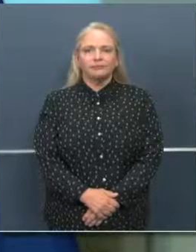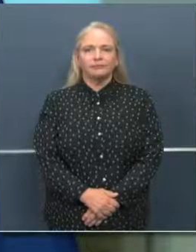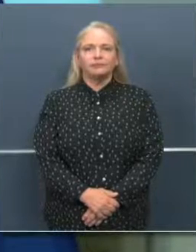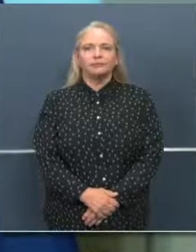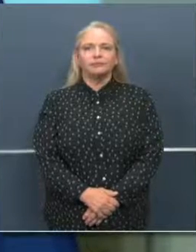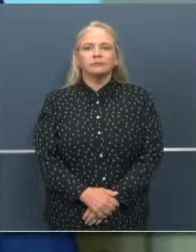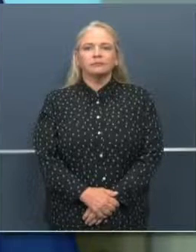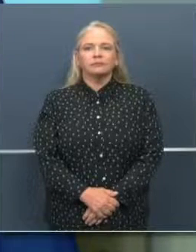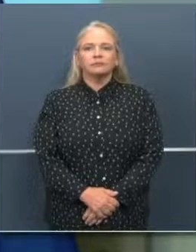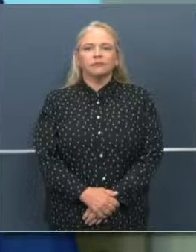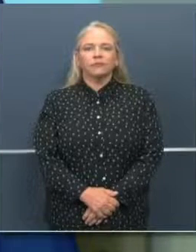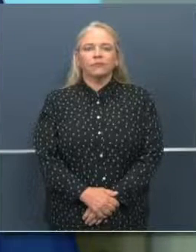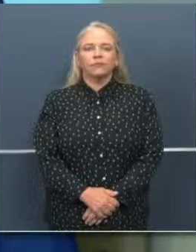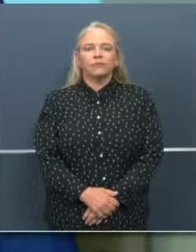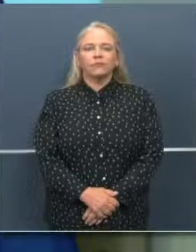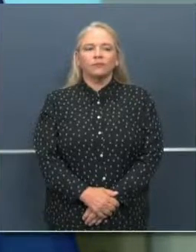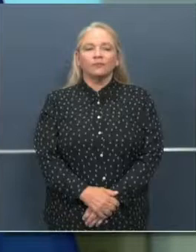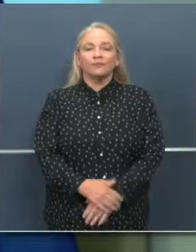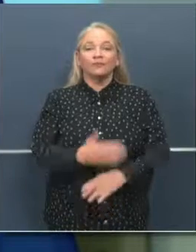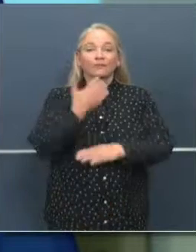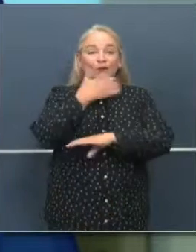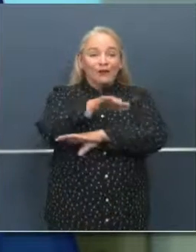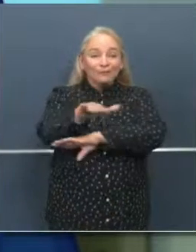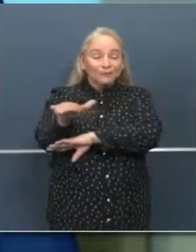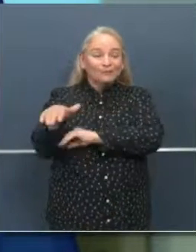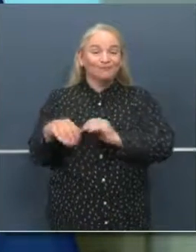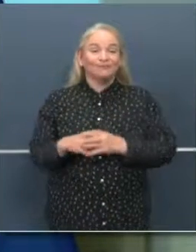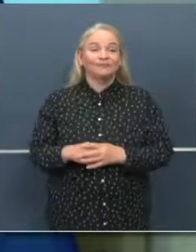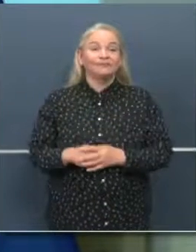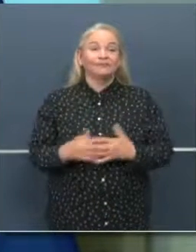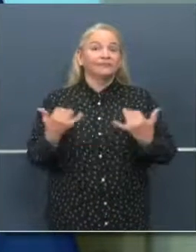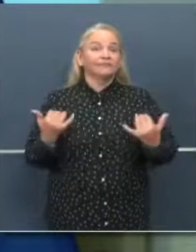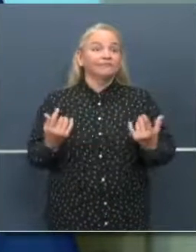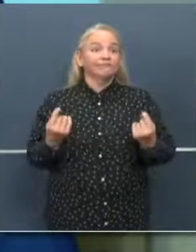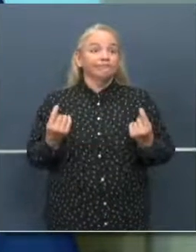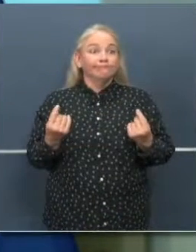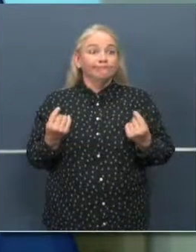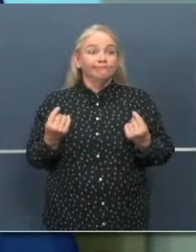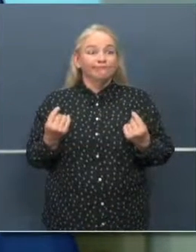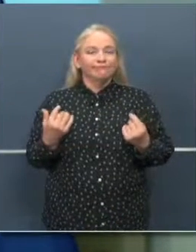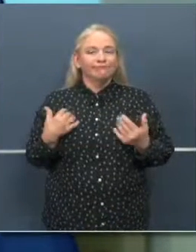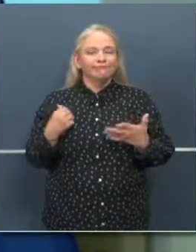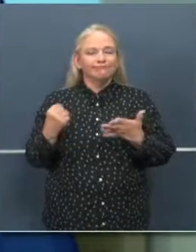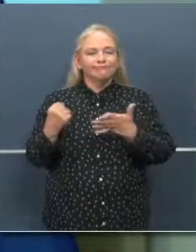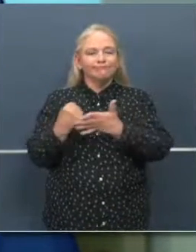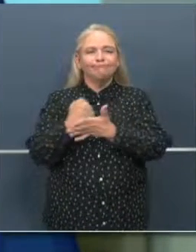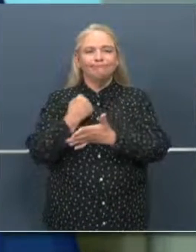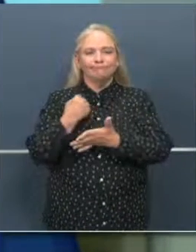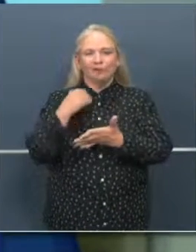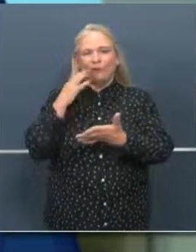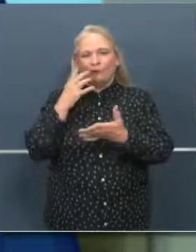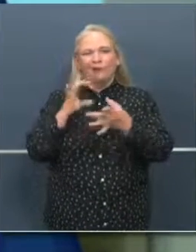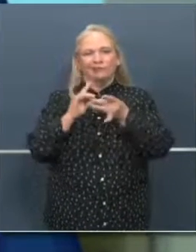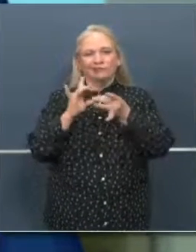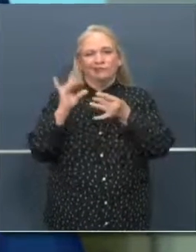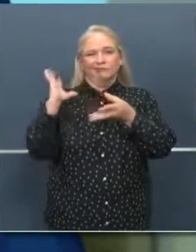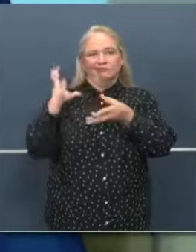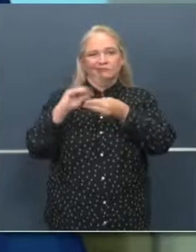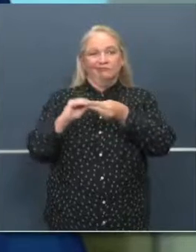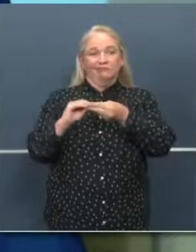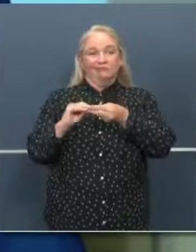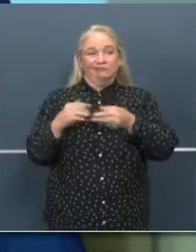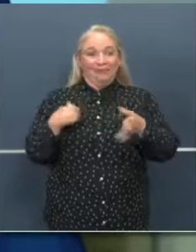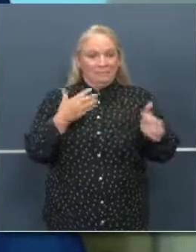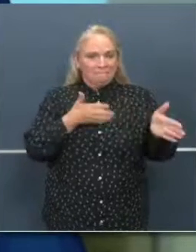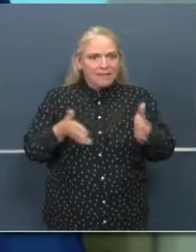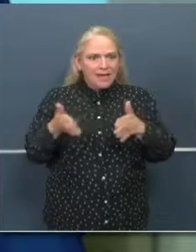numbers increasing, with positivity rates Today I wanted to increasing, take the opportunity to update you rates on our and ICU ICU rates increasing in